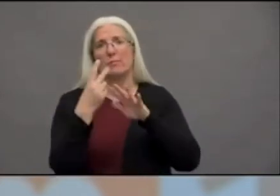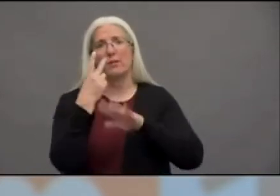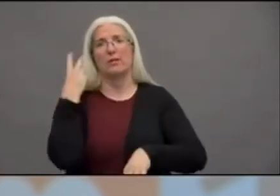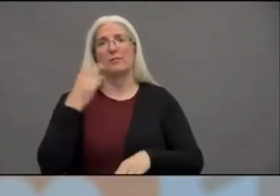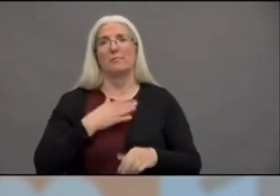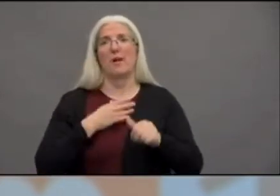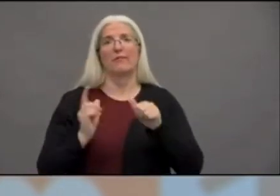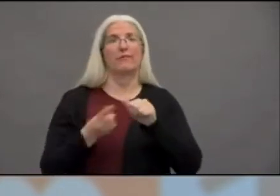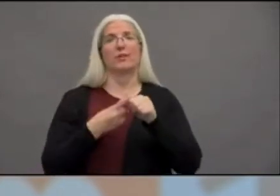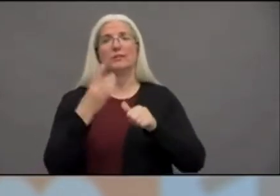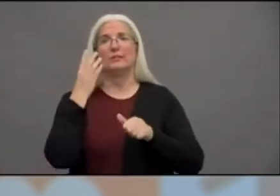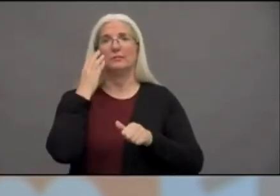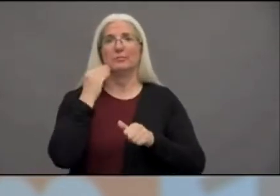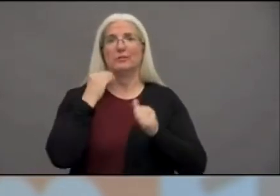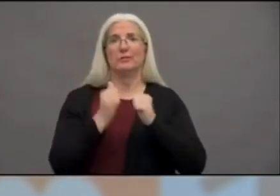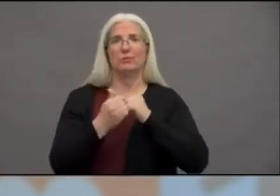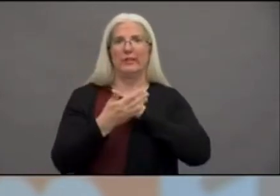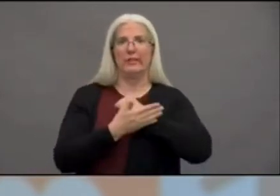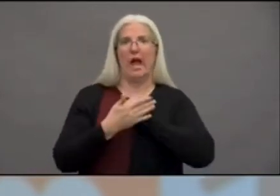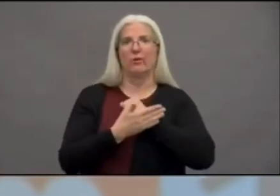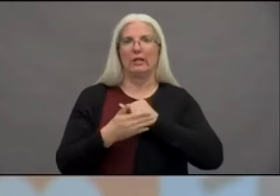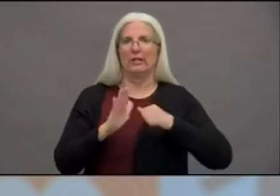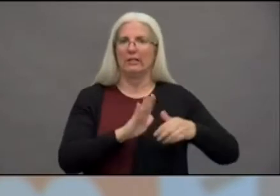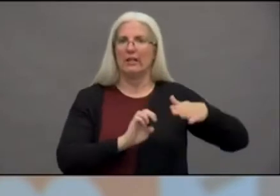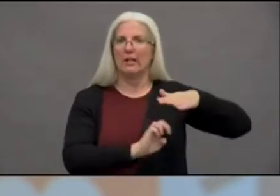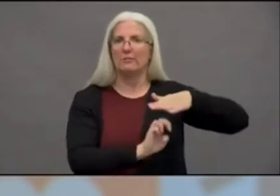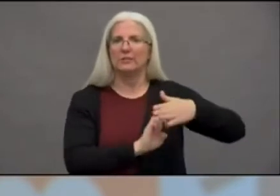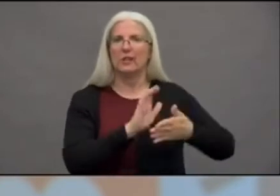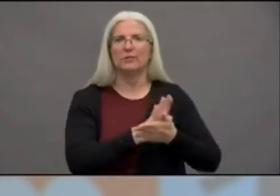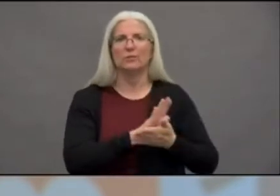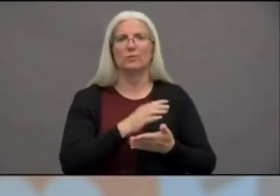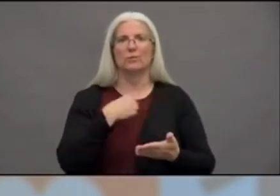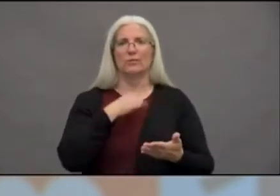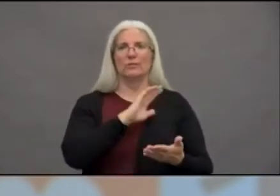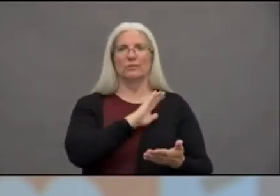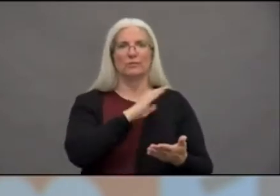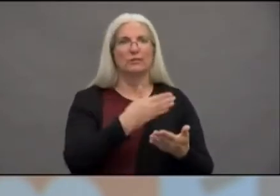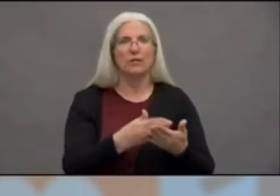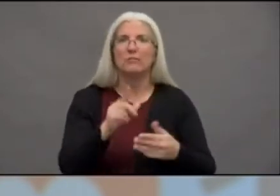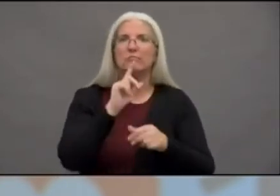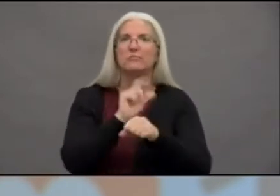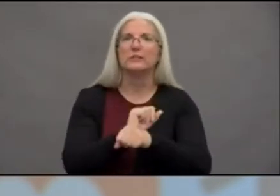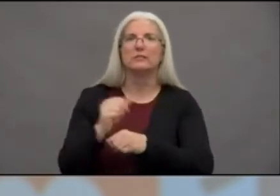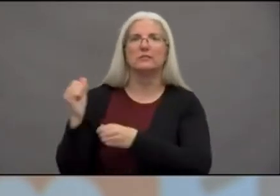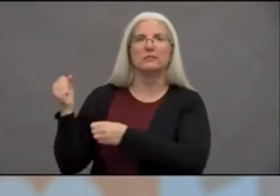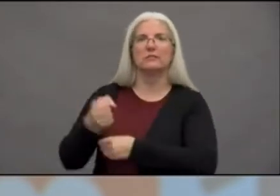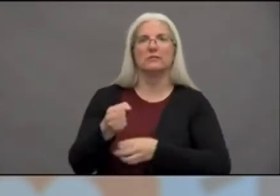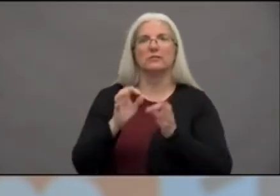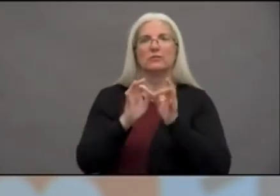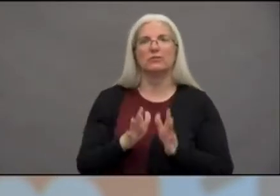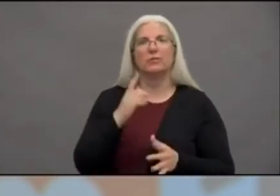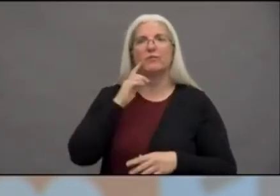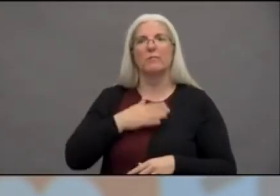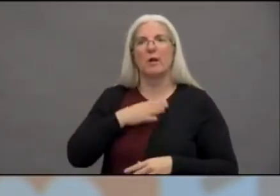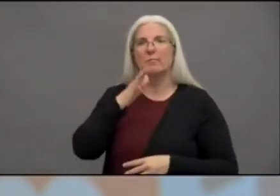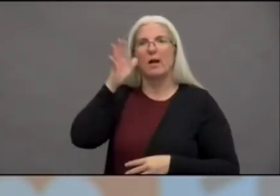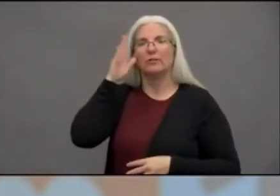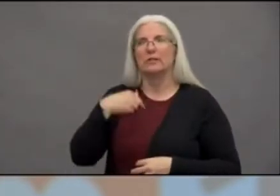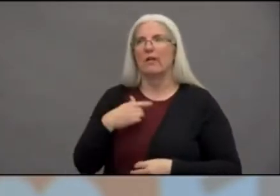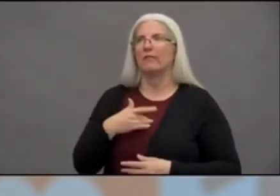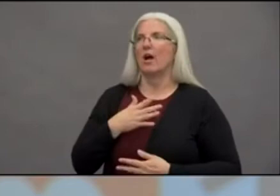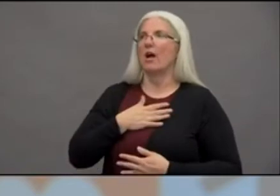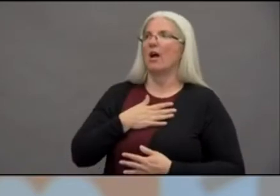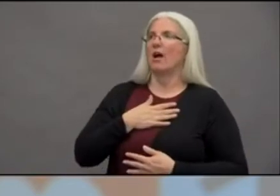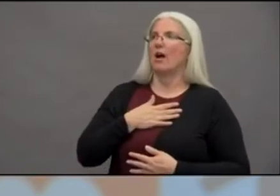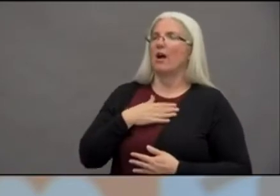county in elementary school, coming here to translate for my mother and father. So this is something that's very deeply personal to me. So I'm very proud to be a part of